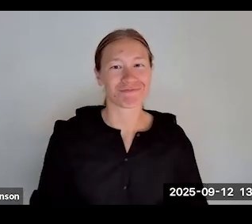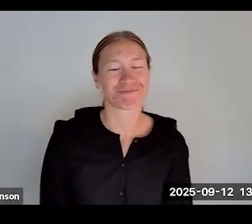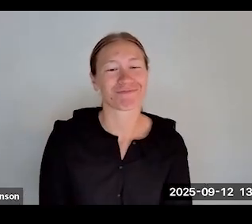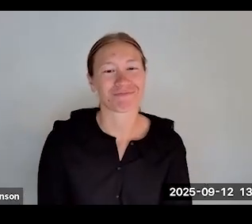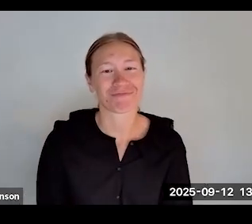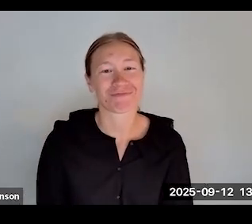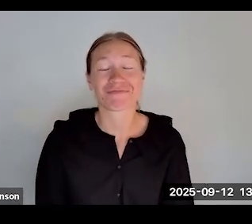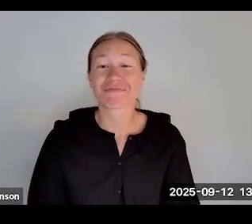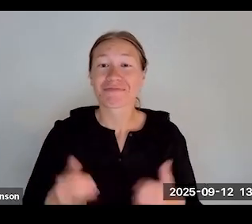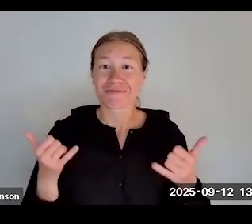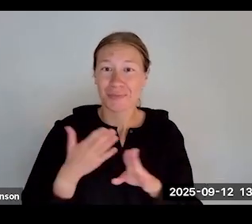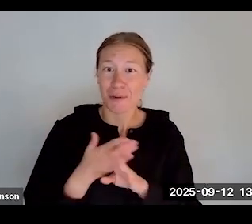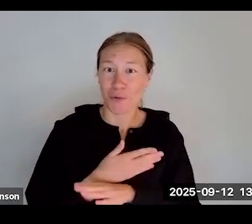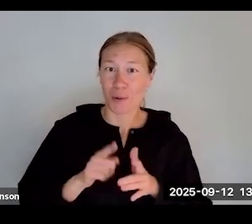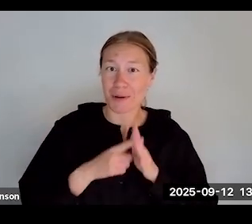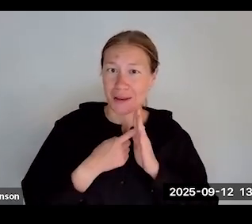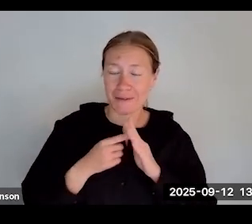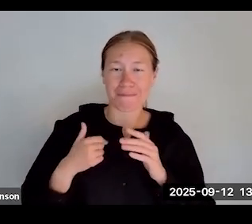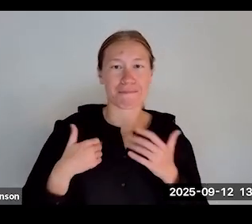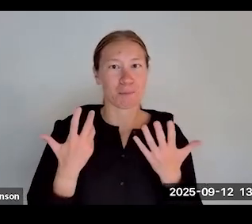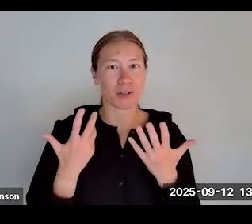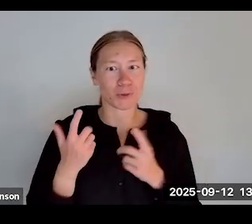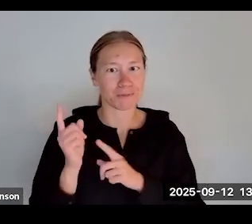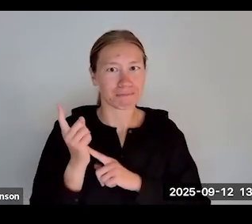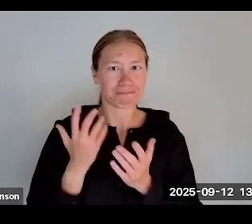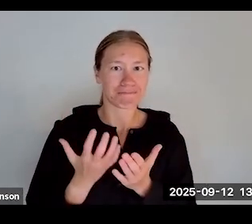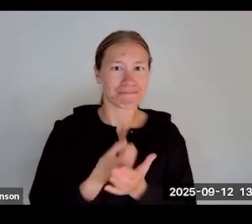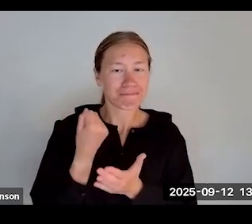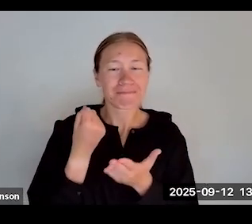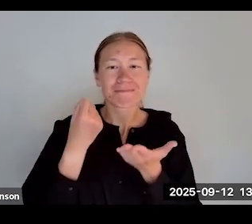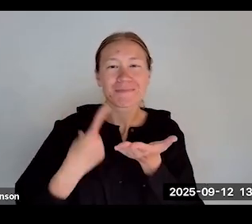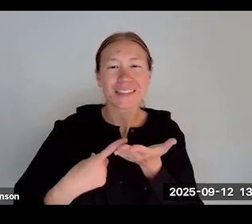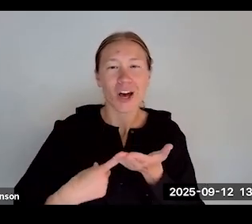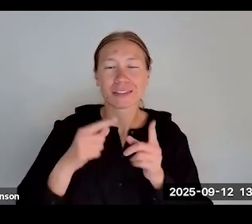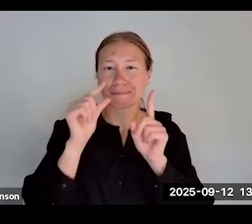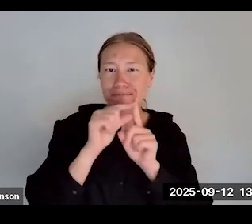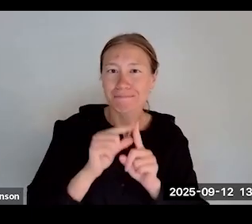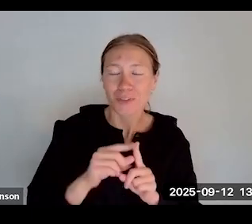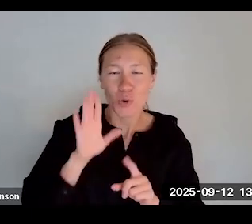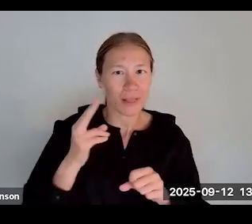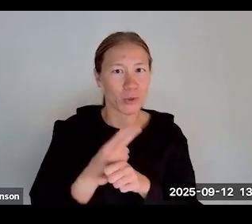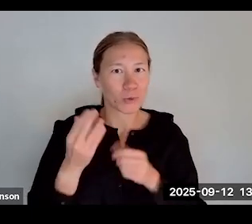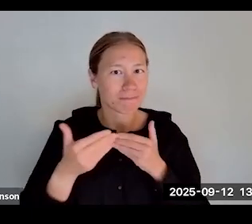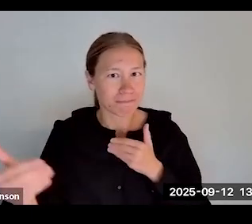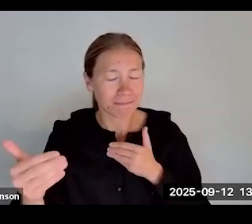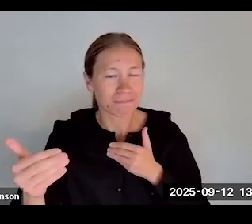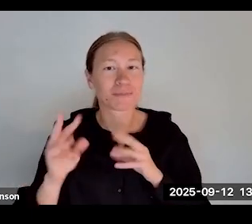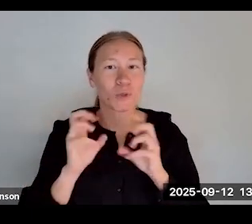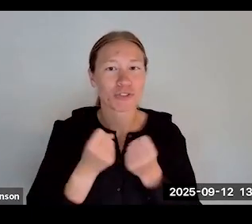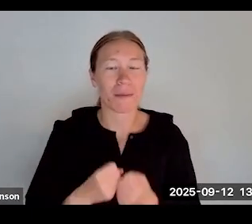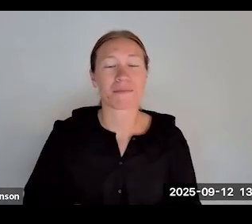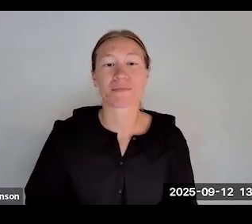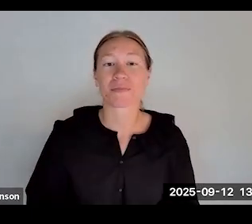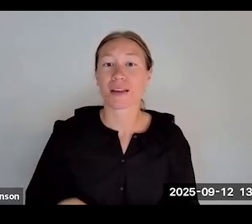All right, before we get started today, I would like to take a few moments to go over some terminology that's used in this workshop. We'll start